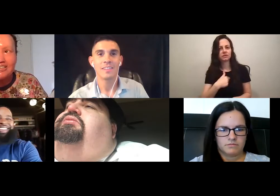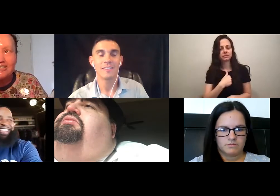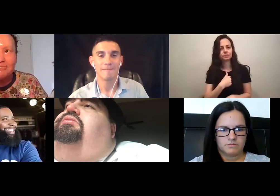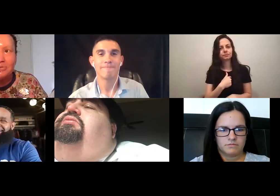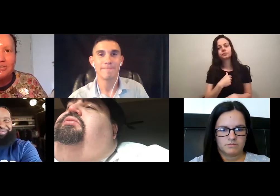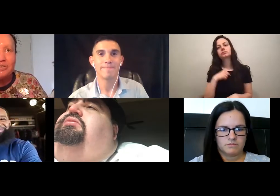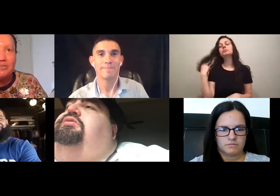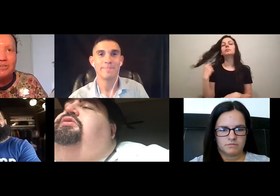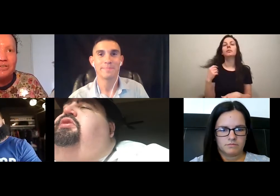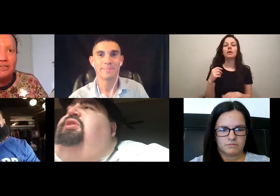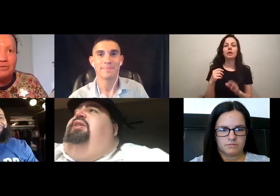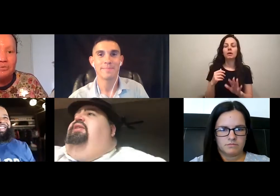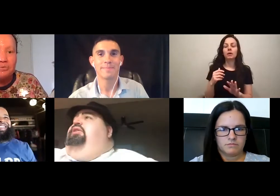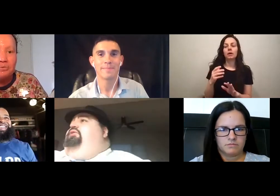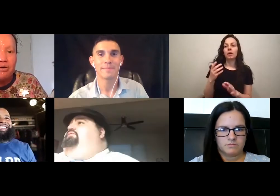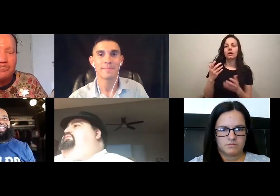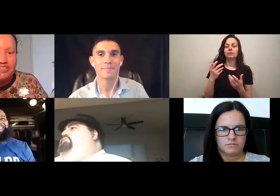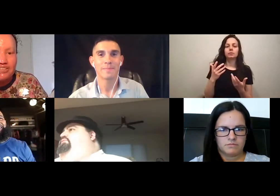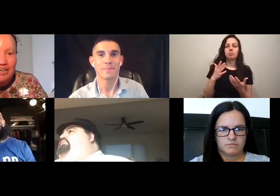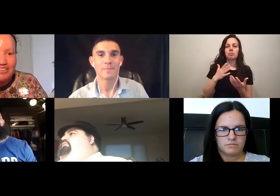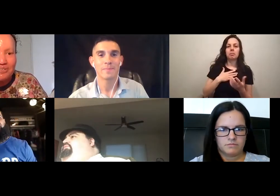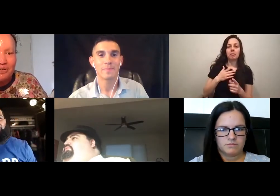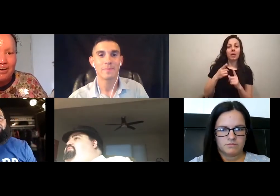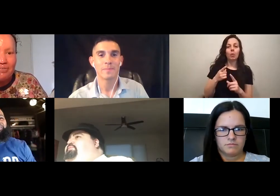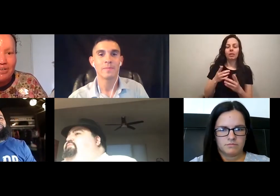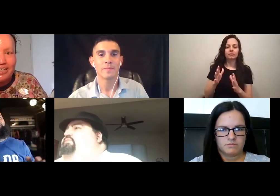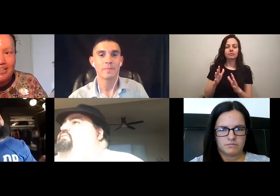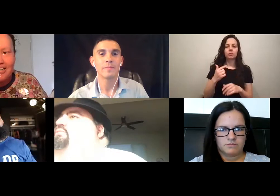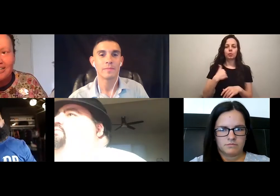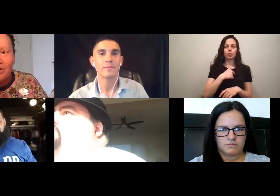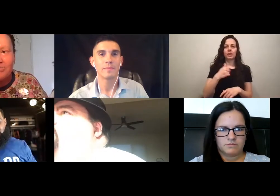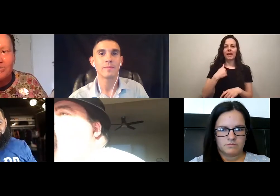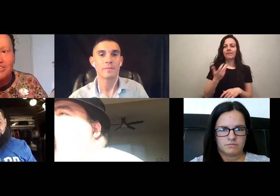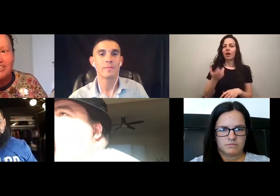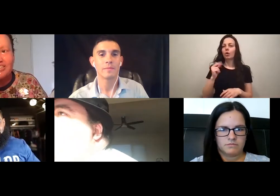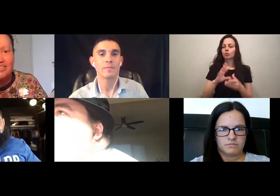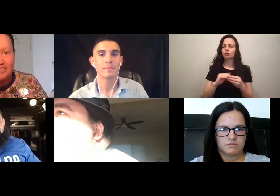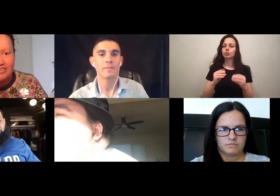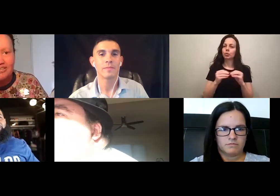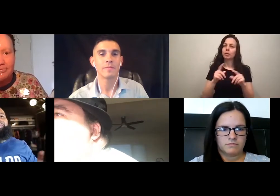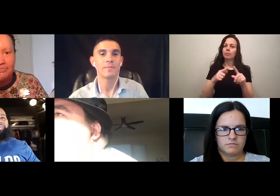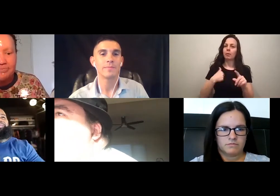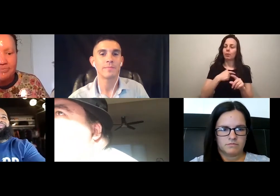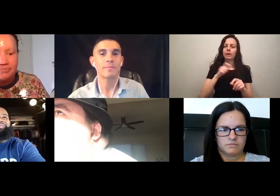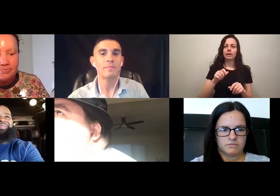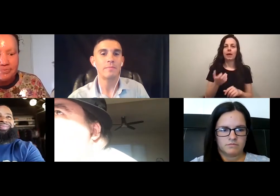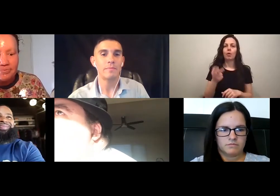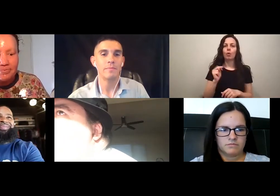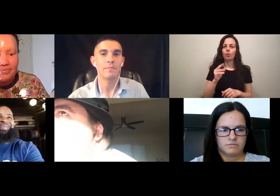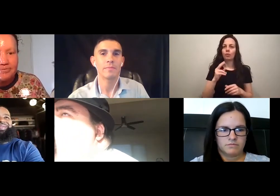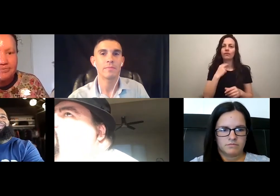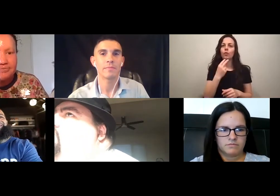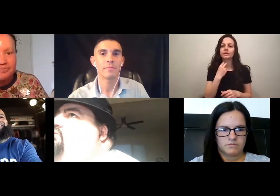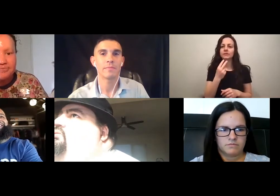intention. It's more so that we're often spun a story and we really need own voices.